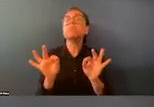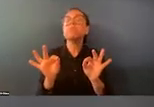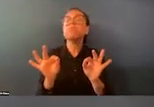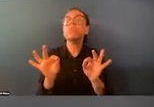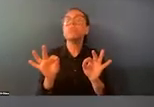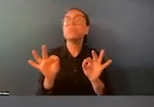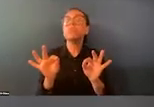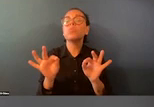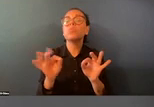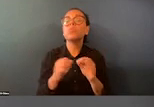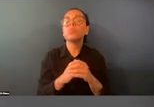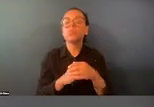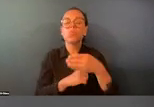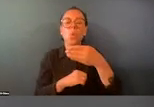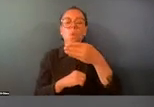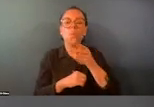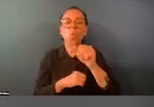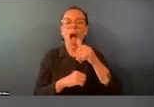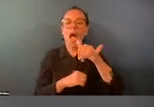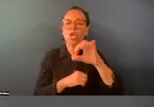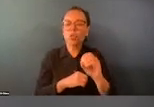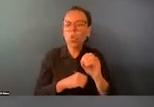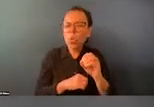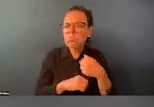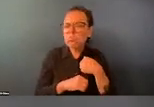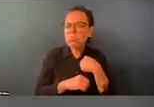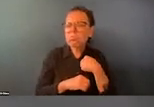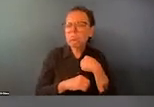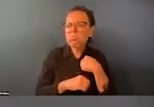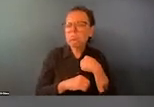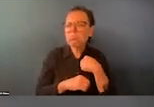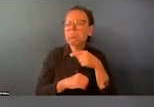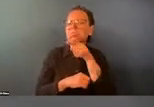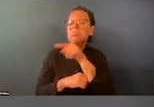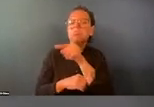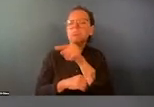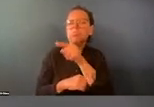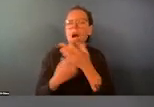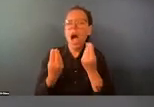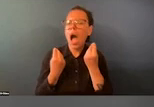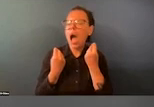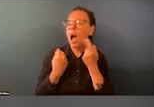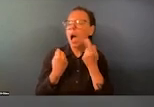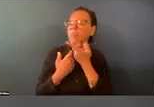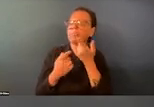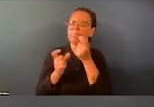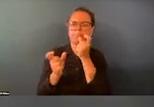maybe Muhaiyo, what kind of the intervention successful, what was unique about it, their approach, or where